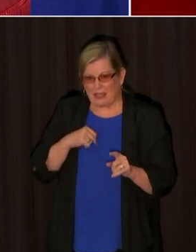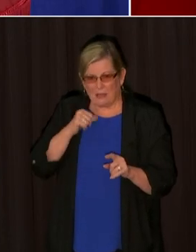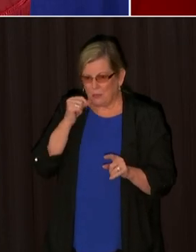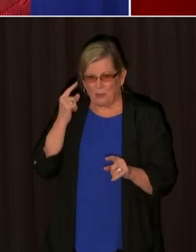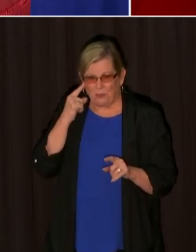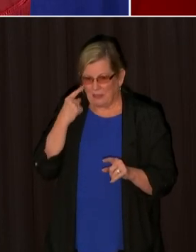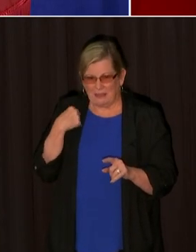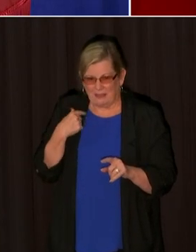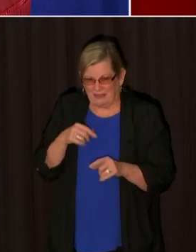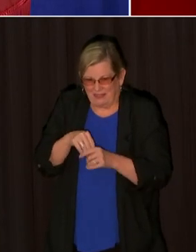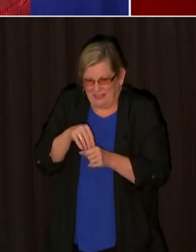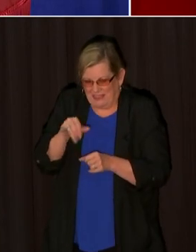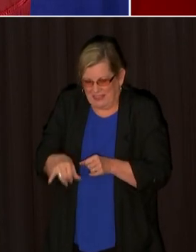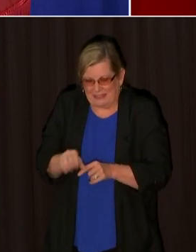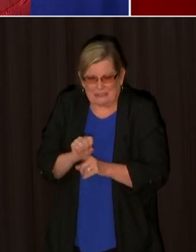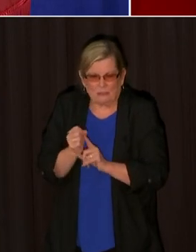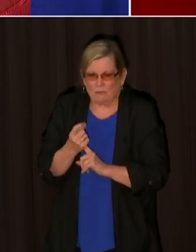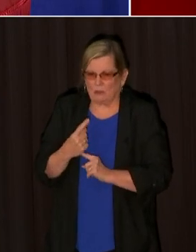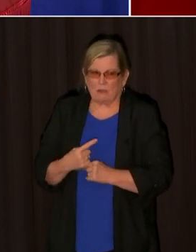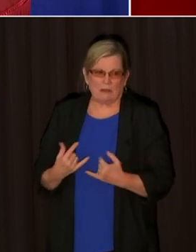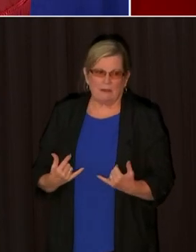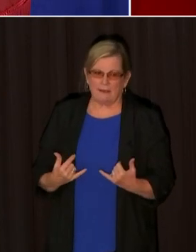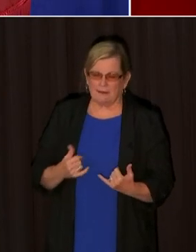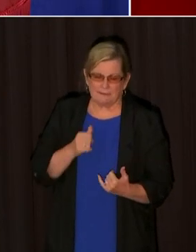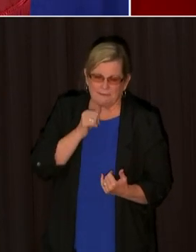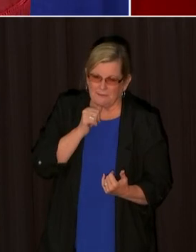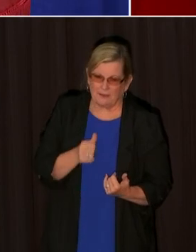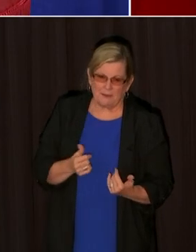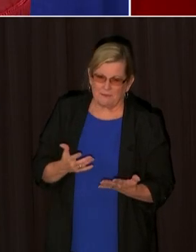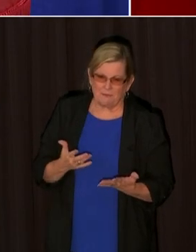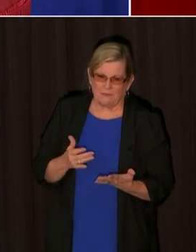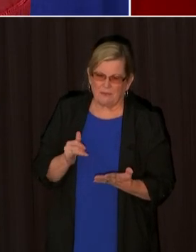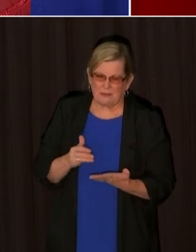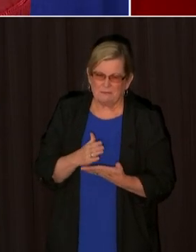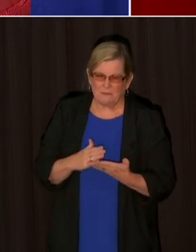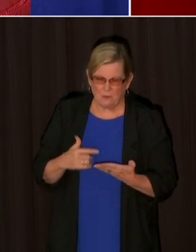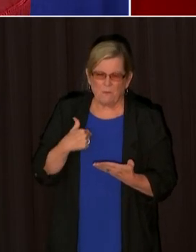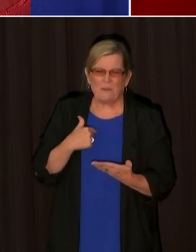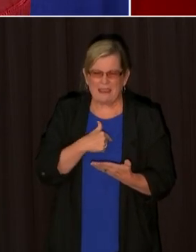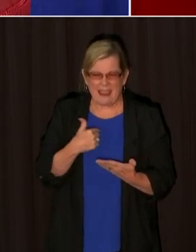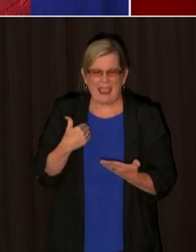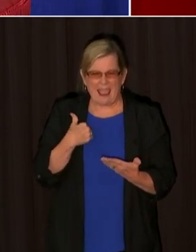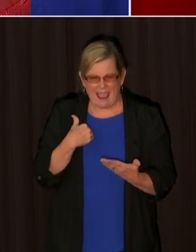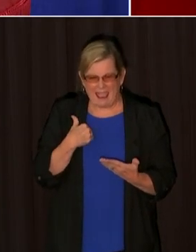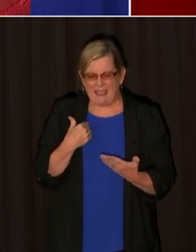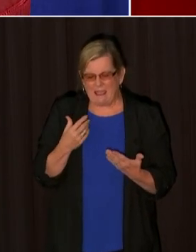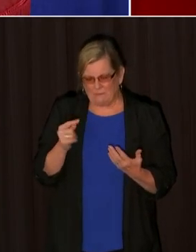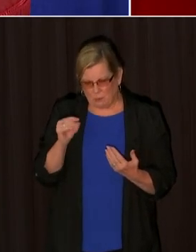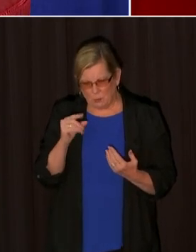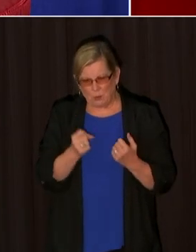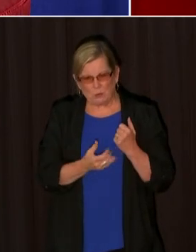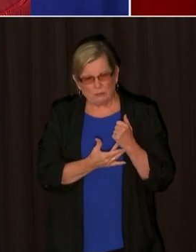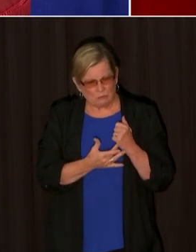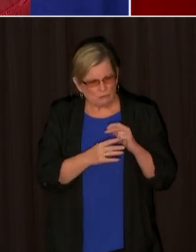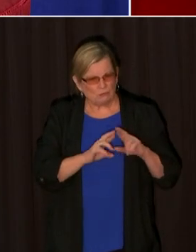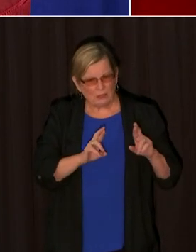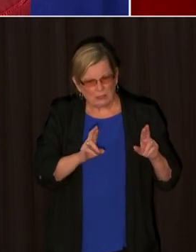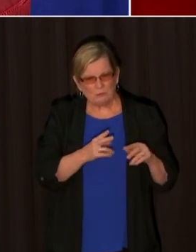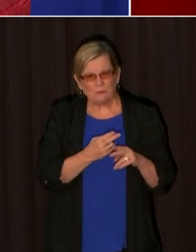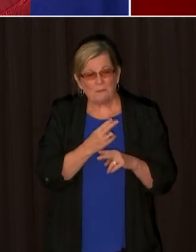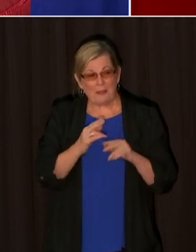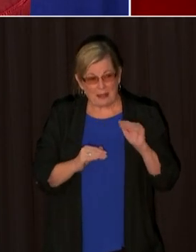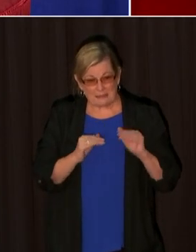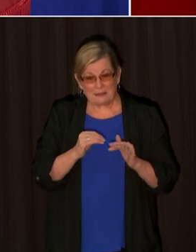sure we're not in the position right now with this budget because we had a lot of tools at our disposal to balance without doing